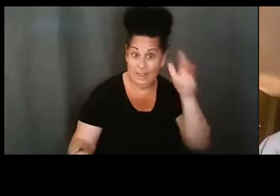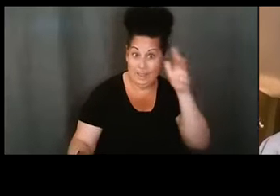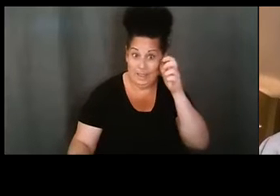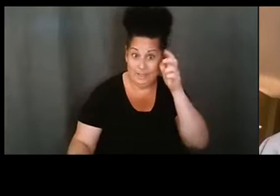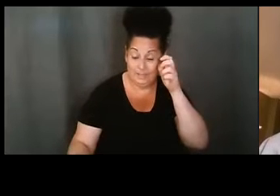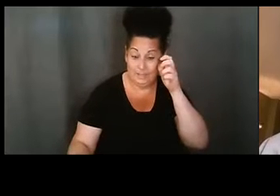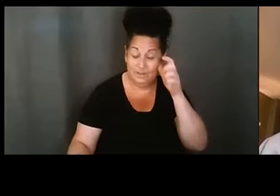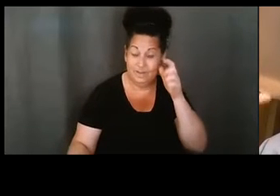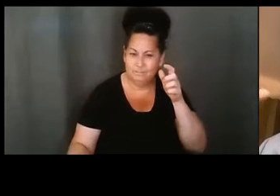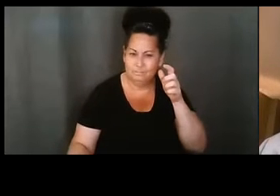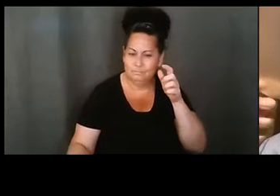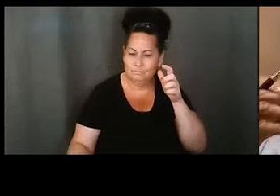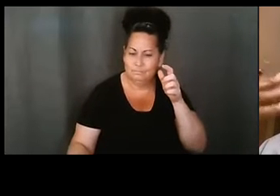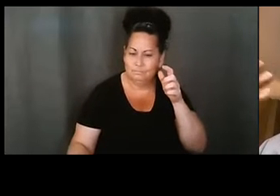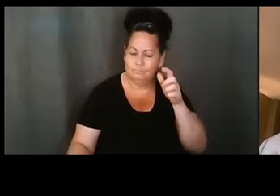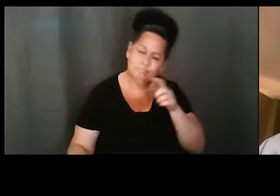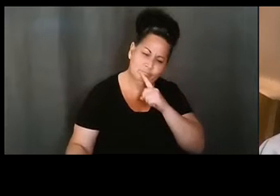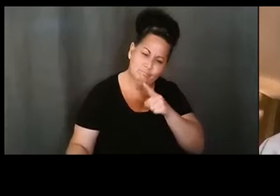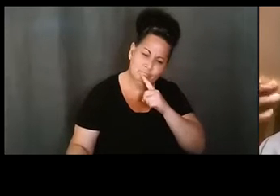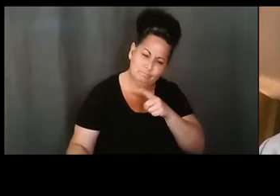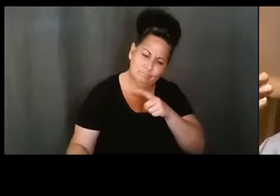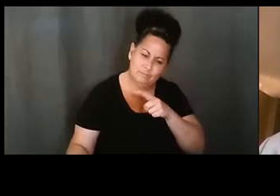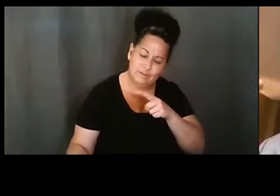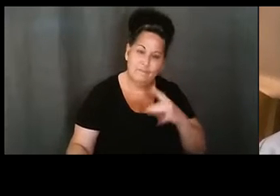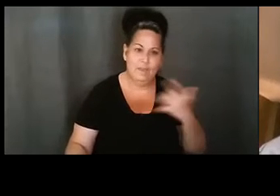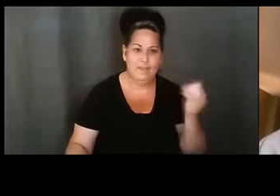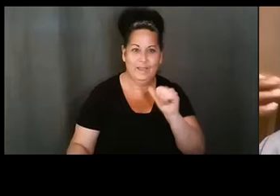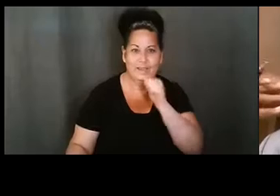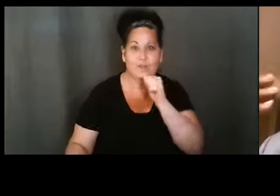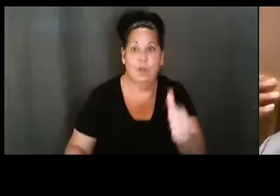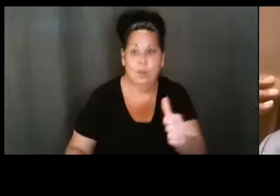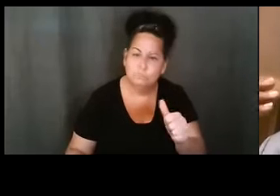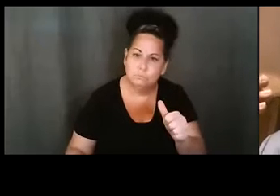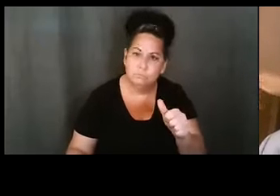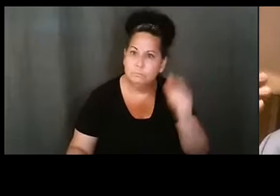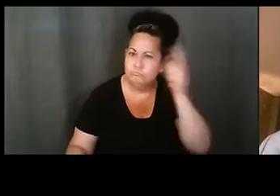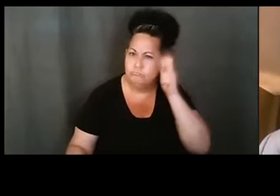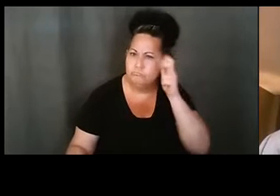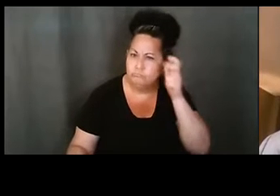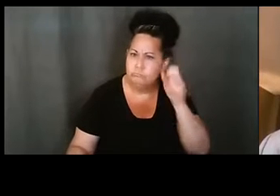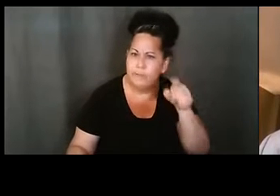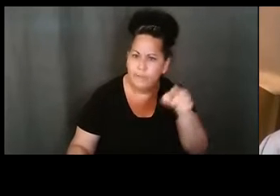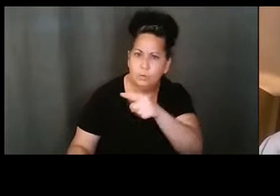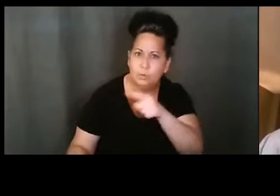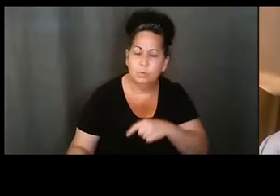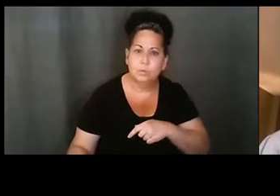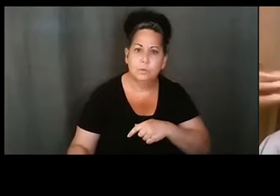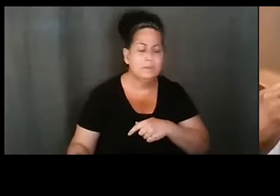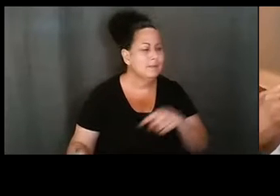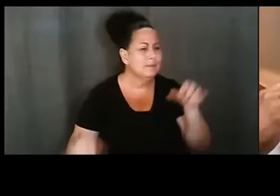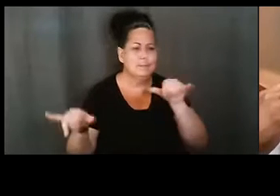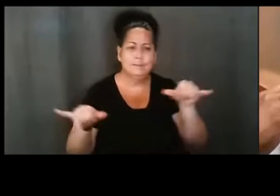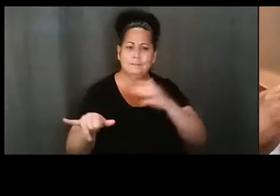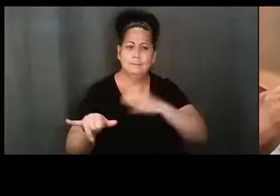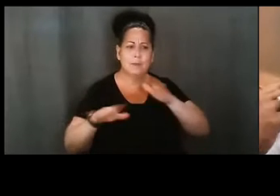they don't. And my children as adults right now tell me things that I told them when they were in elementary